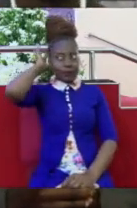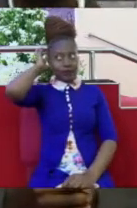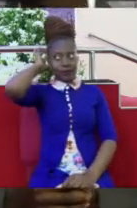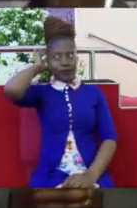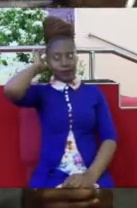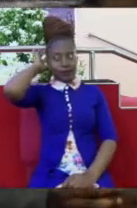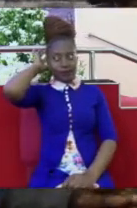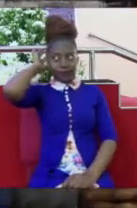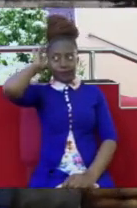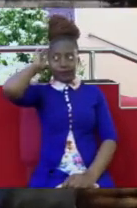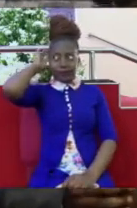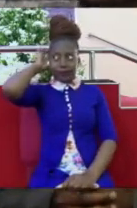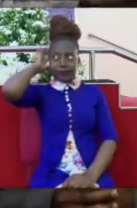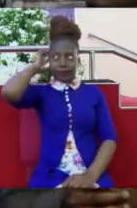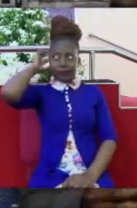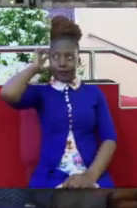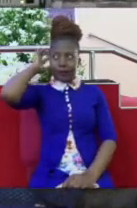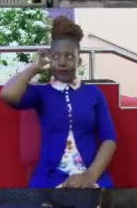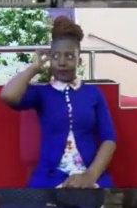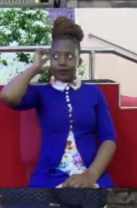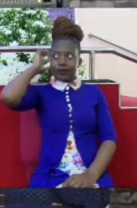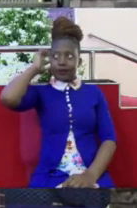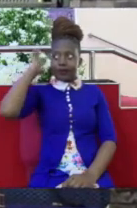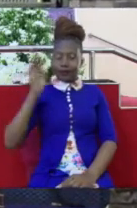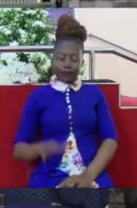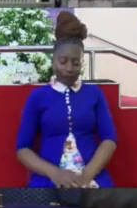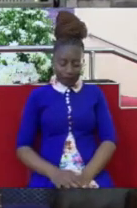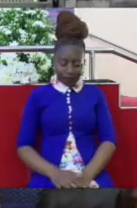Look, there is no other